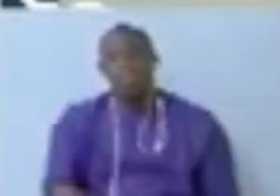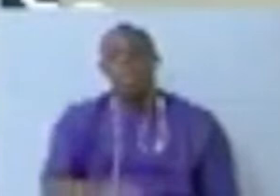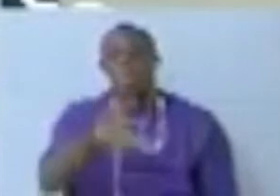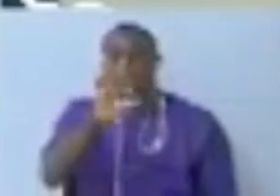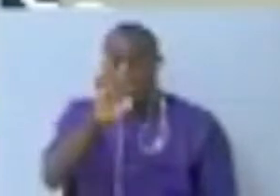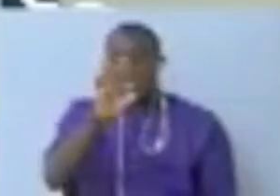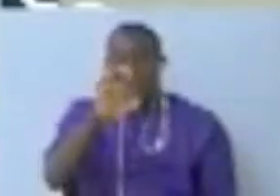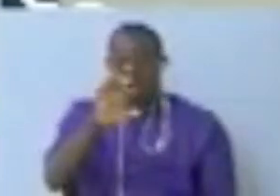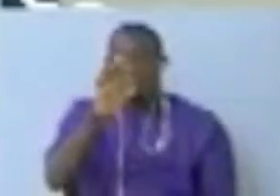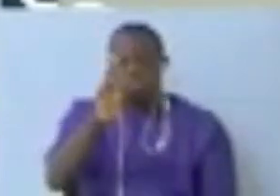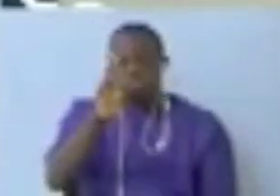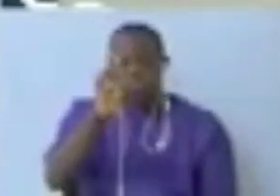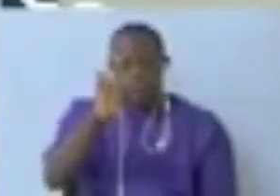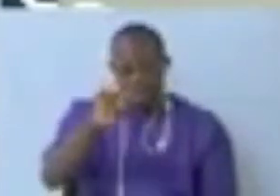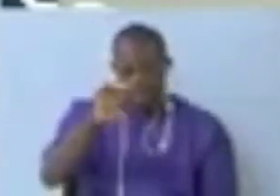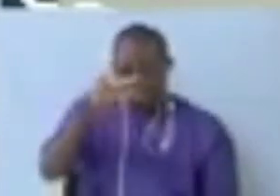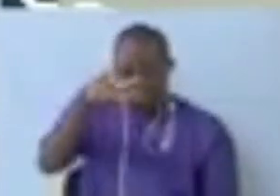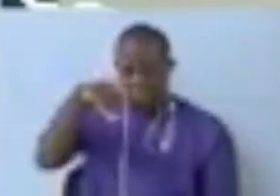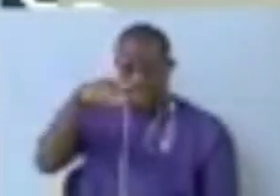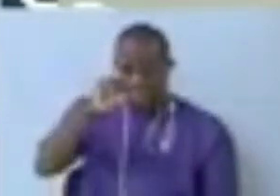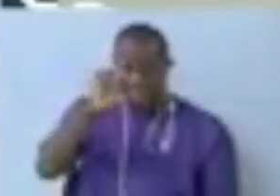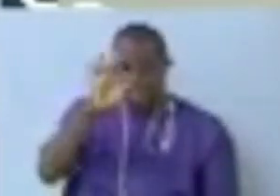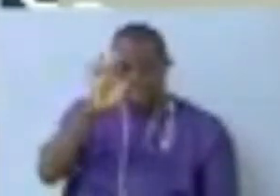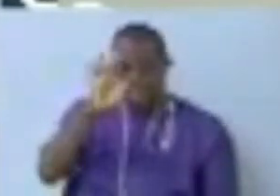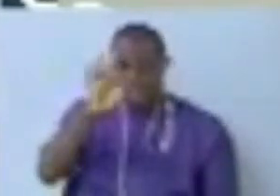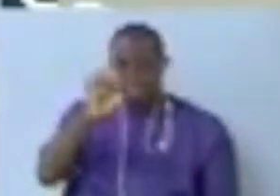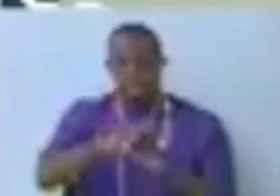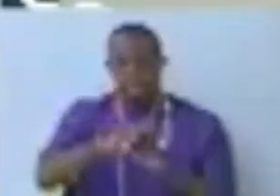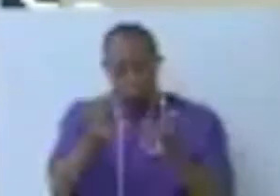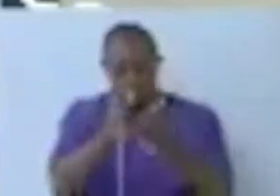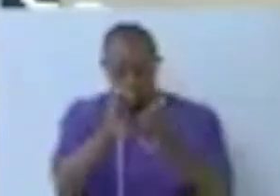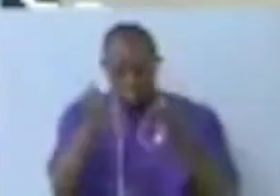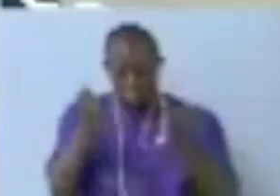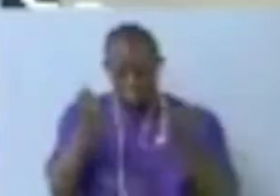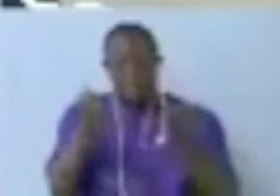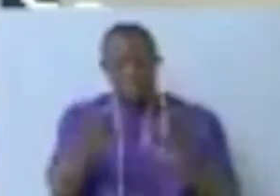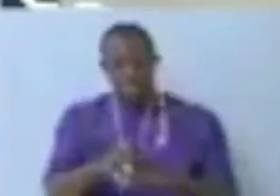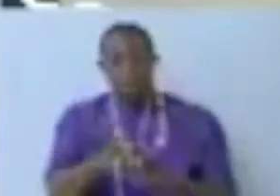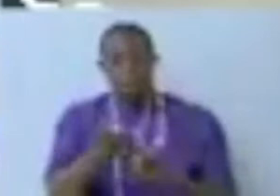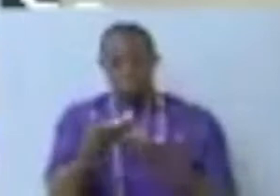trumpet newspaper, has reliably learned